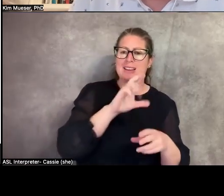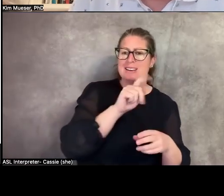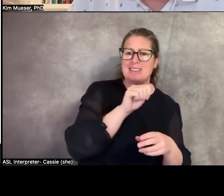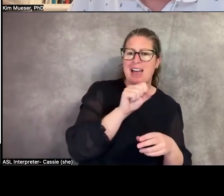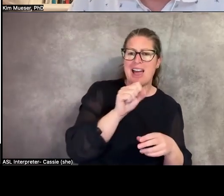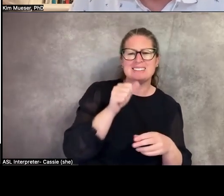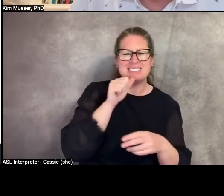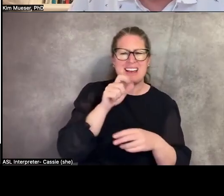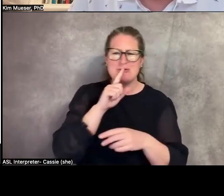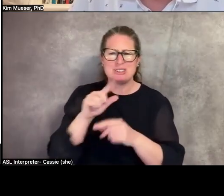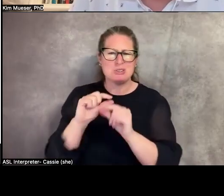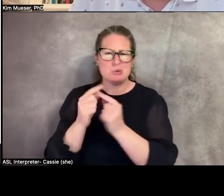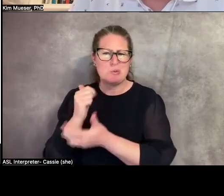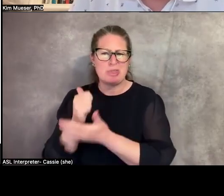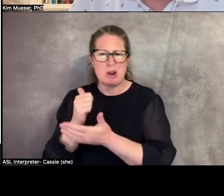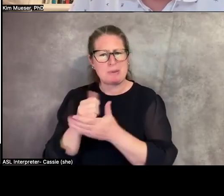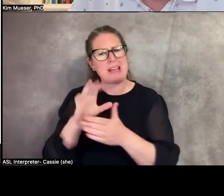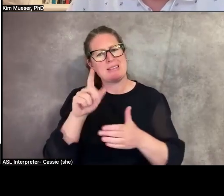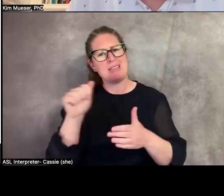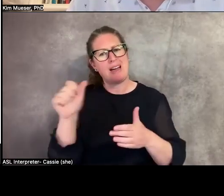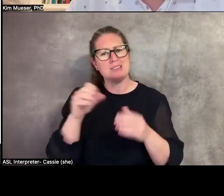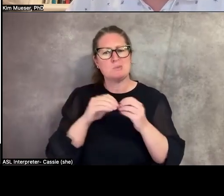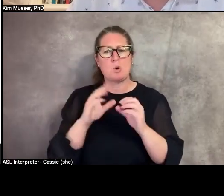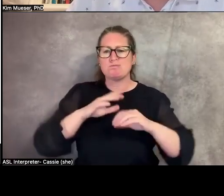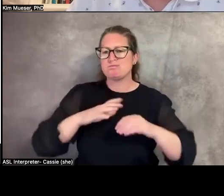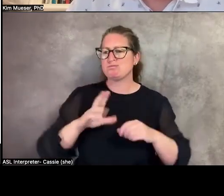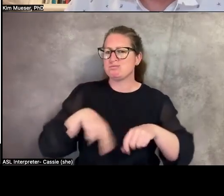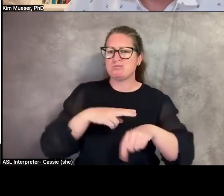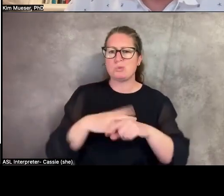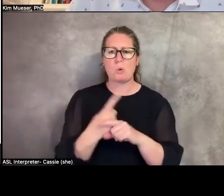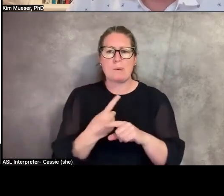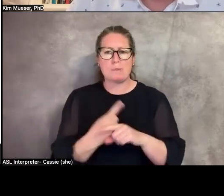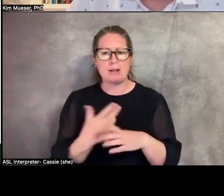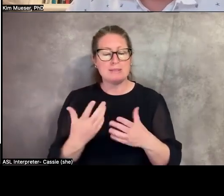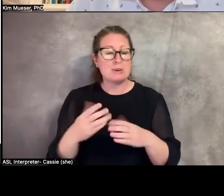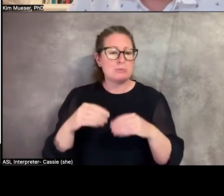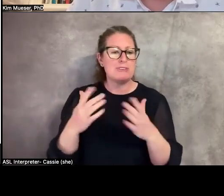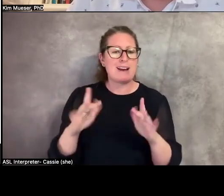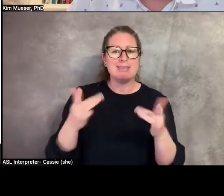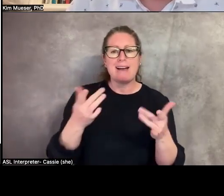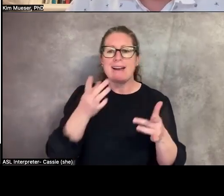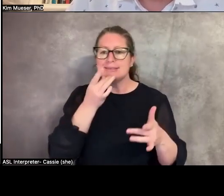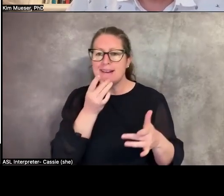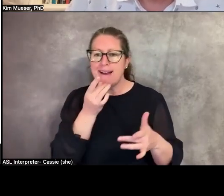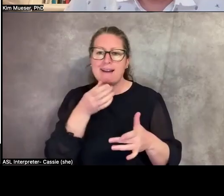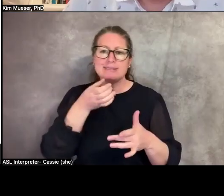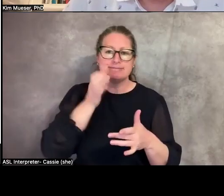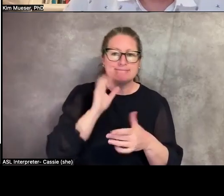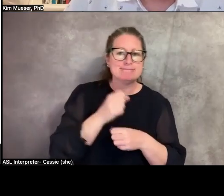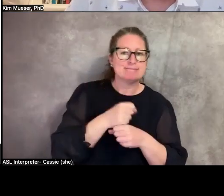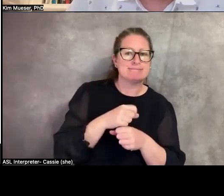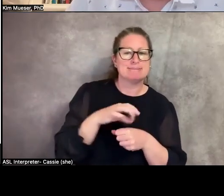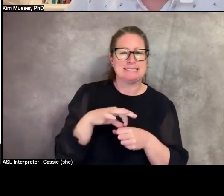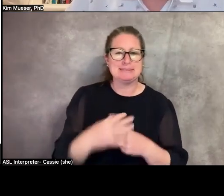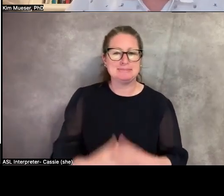It's a kind of a normalizing effect. And we like to provide light snacks and coffee and tea as well. Next